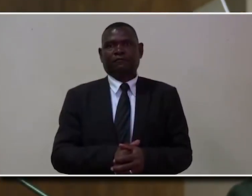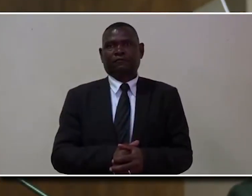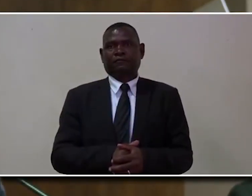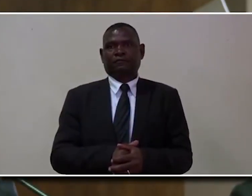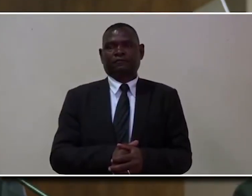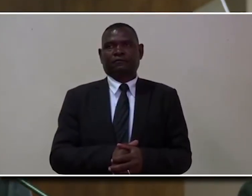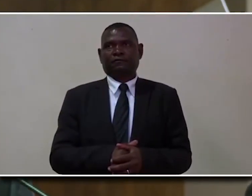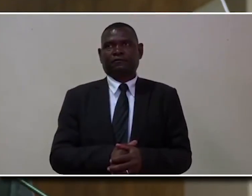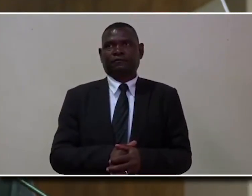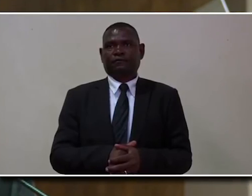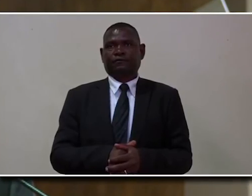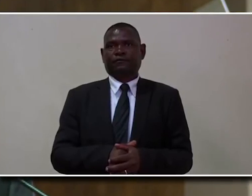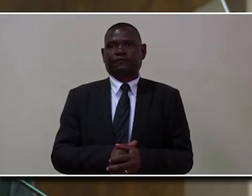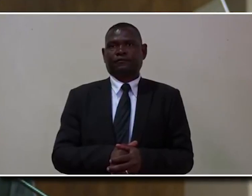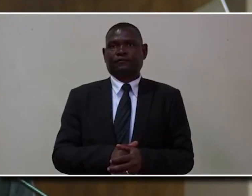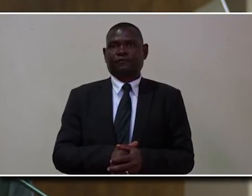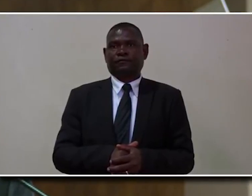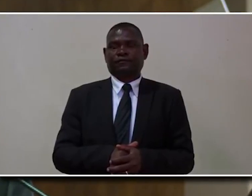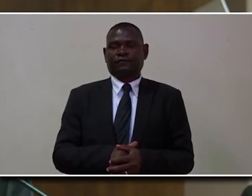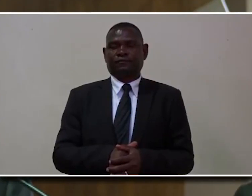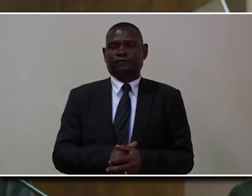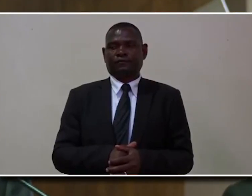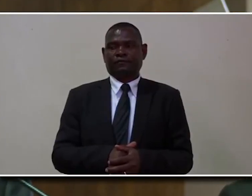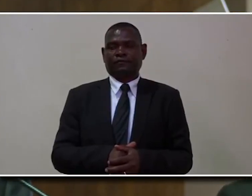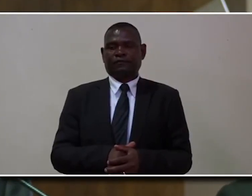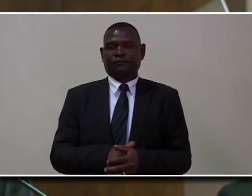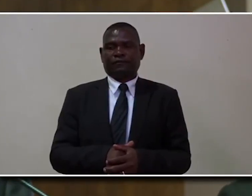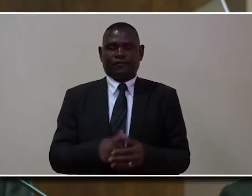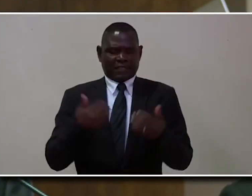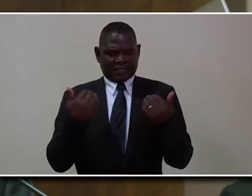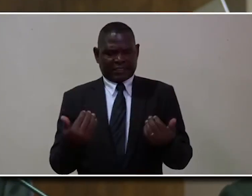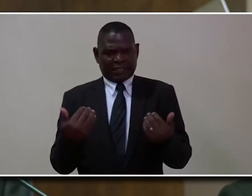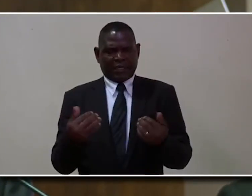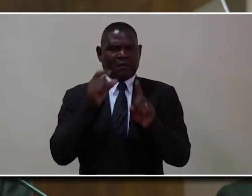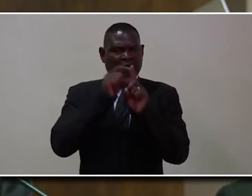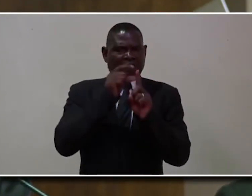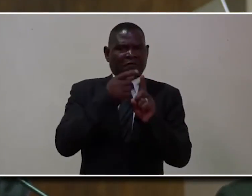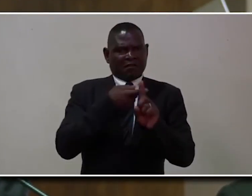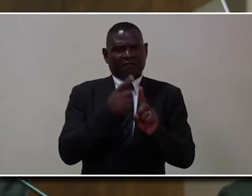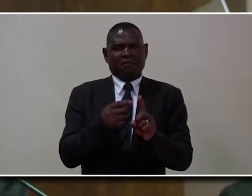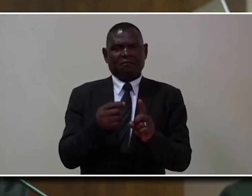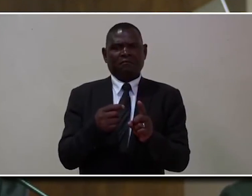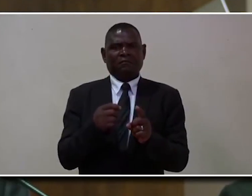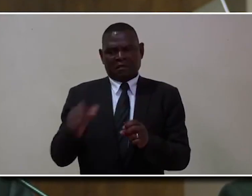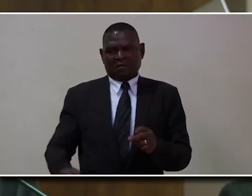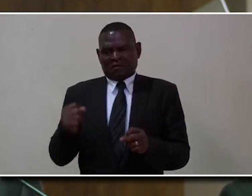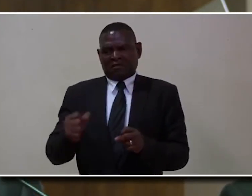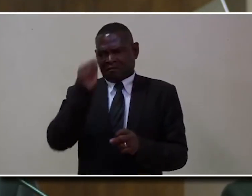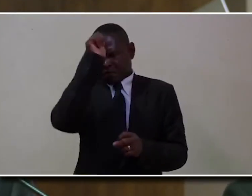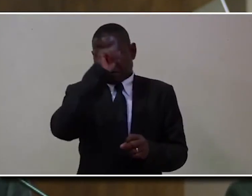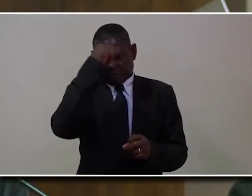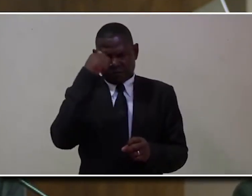And now the word from the chief apostle on this fourth and final Sunday of Advent.